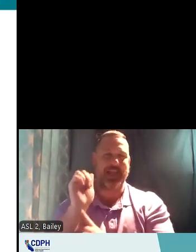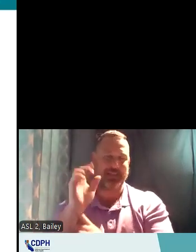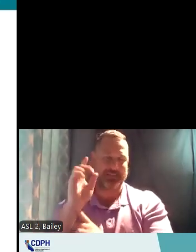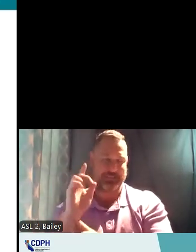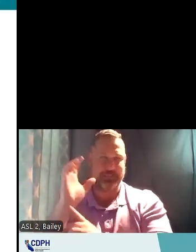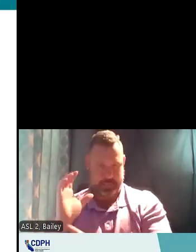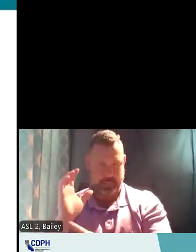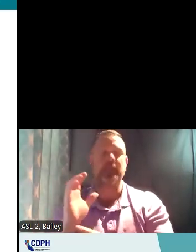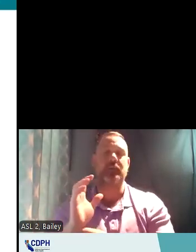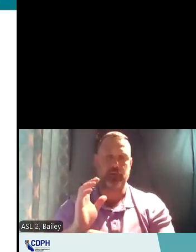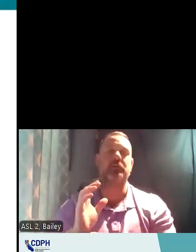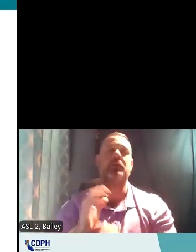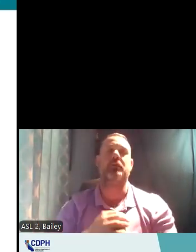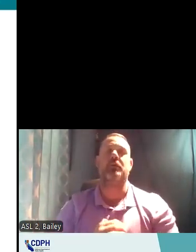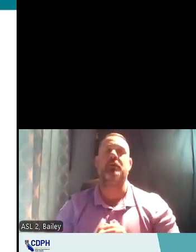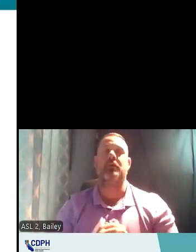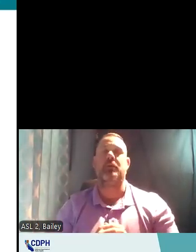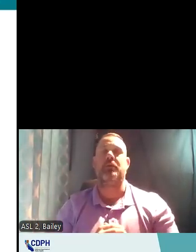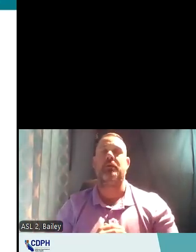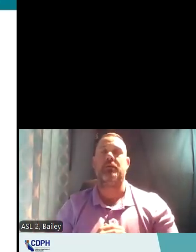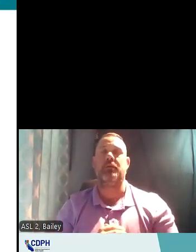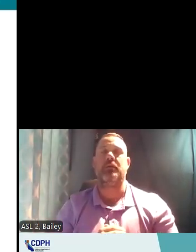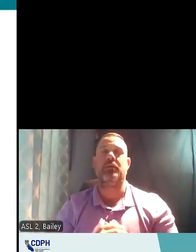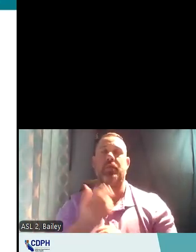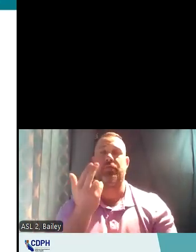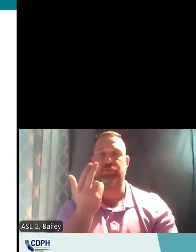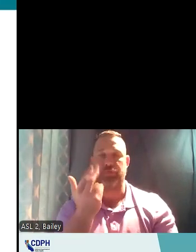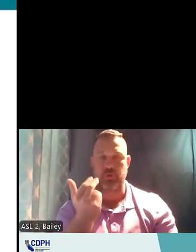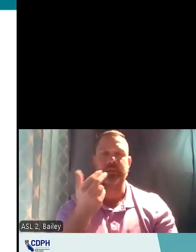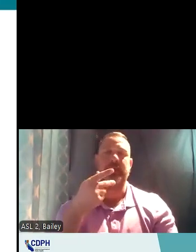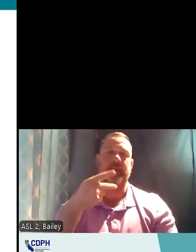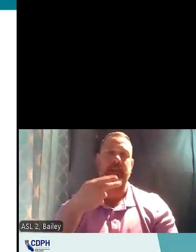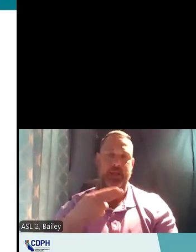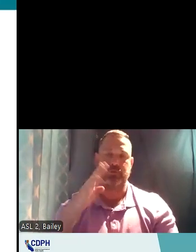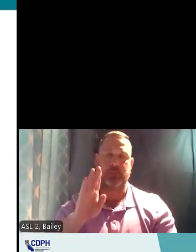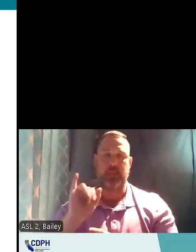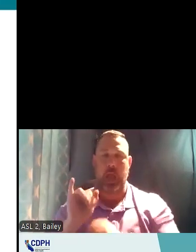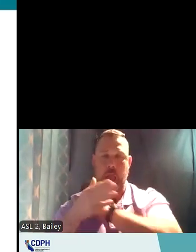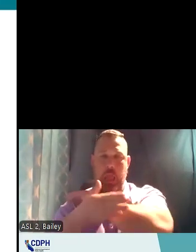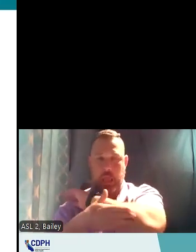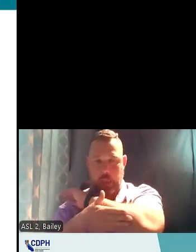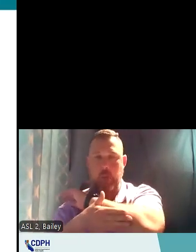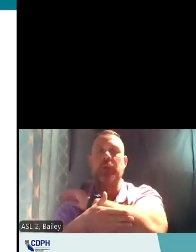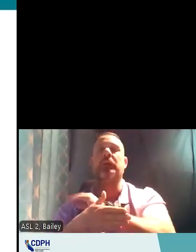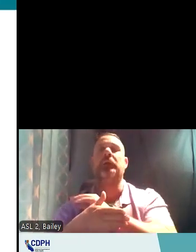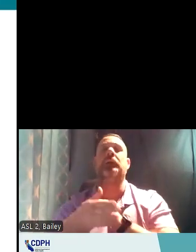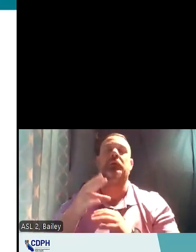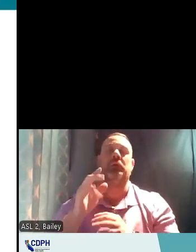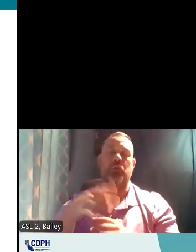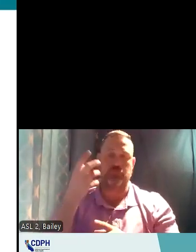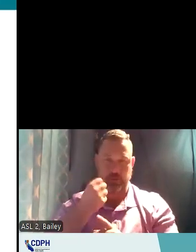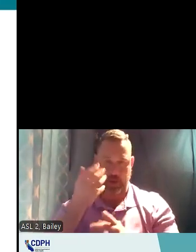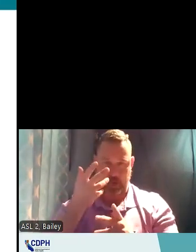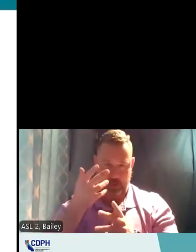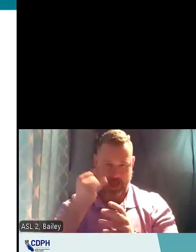California Alzheimer's Disease Centers, the 13 HBI counties, ADP-funded research grantees, and